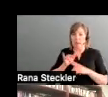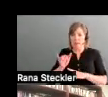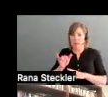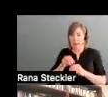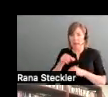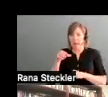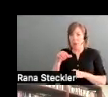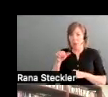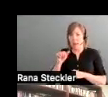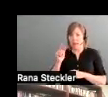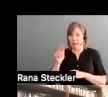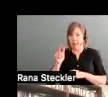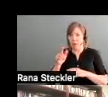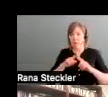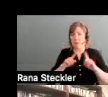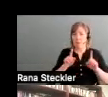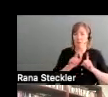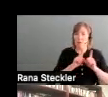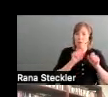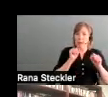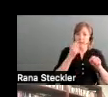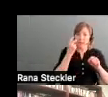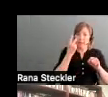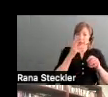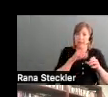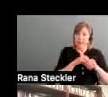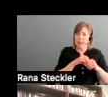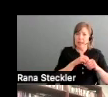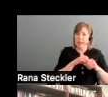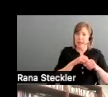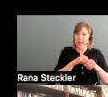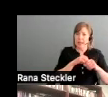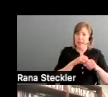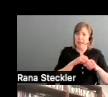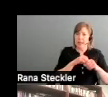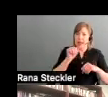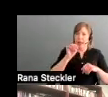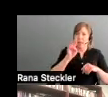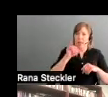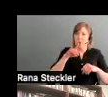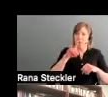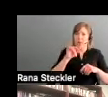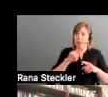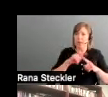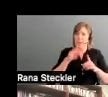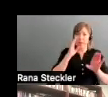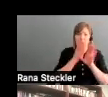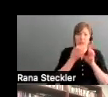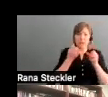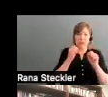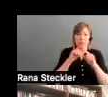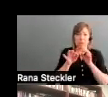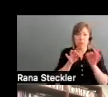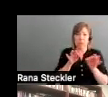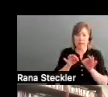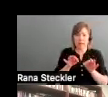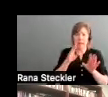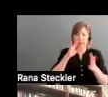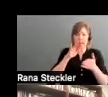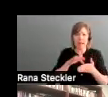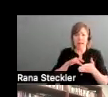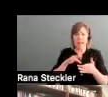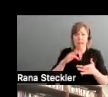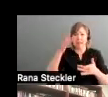Q&A. But we can also see it in this ambiguity in psychiatrists' attempts to explain the sudden epidemic